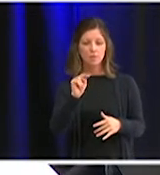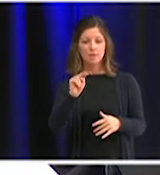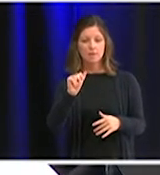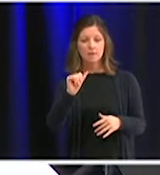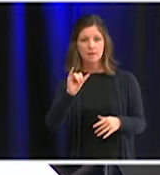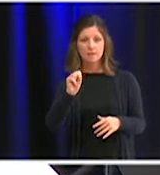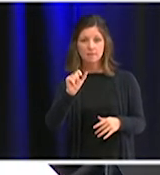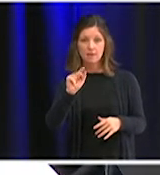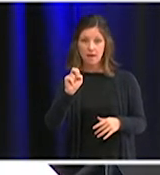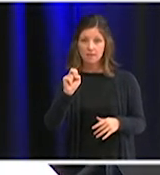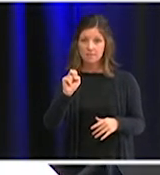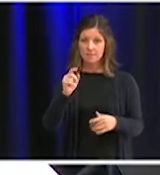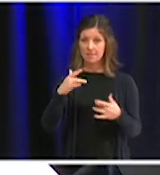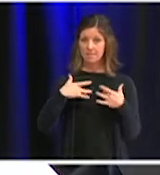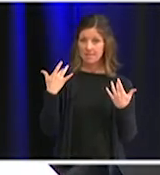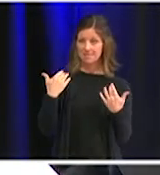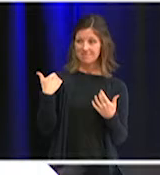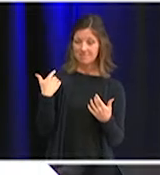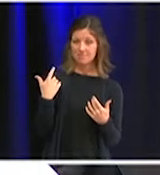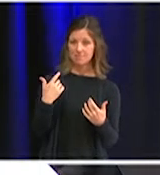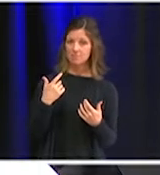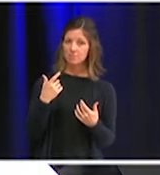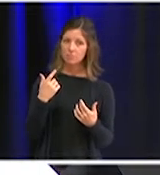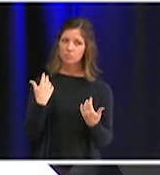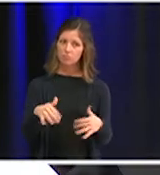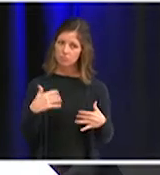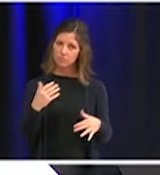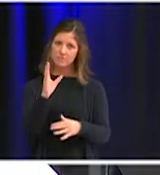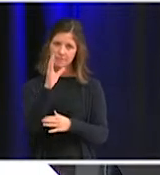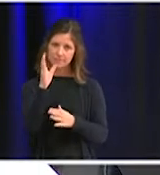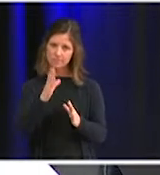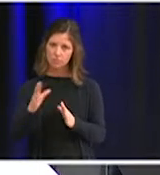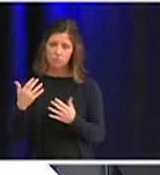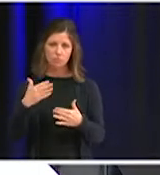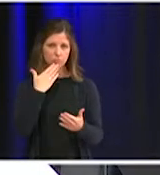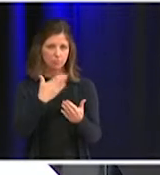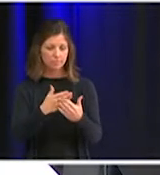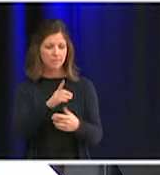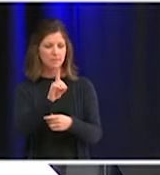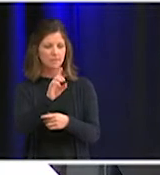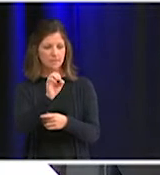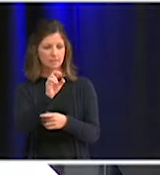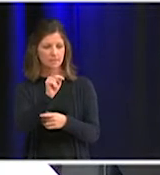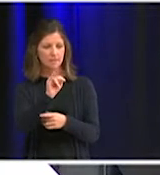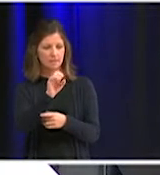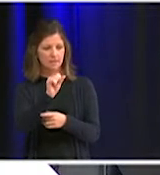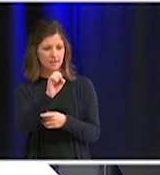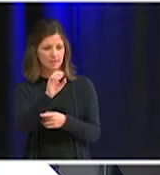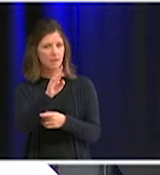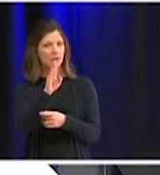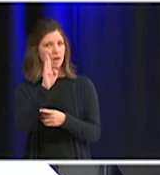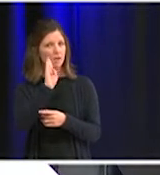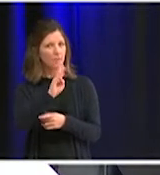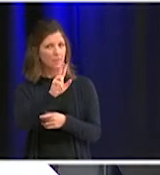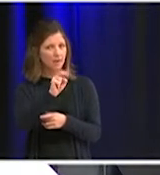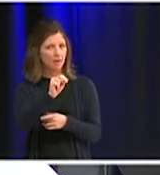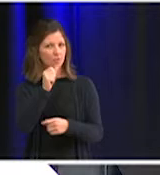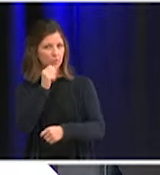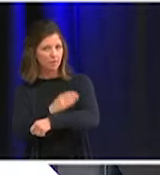other week. And we had some great speakers. We had Denise Brown, the daughter of James Brown. We had